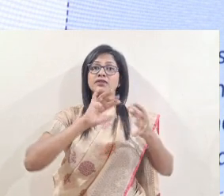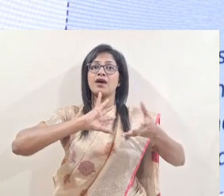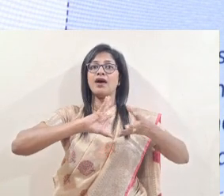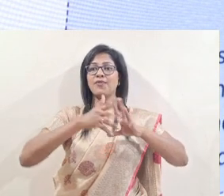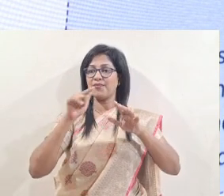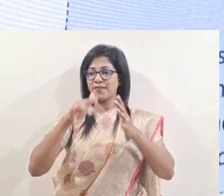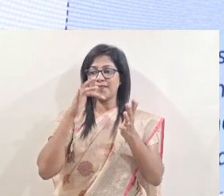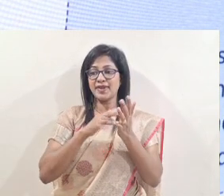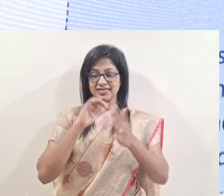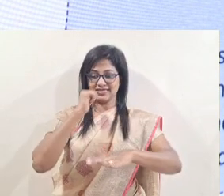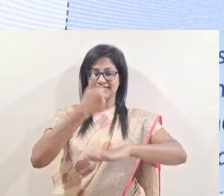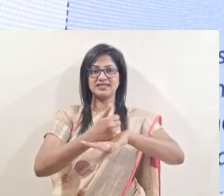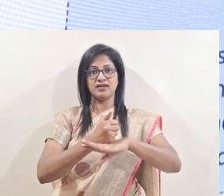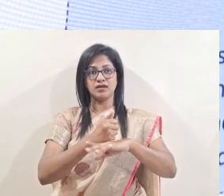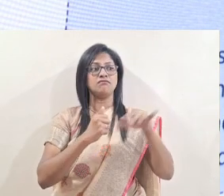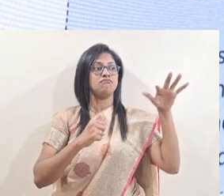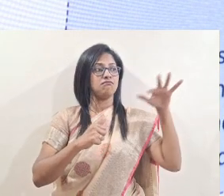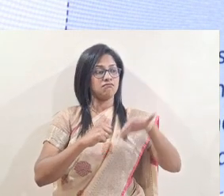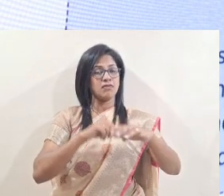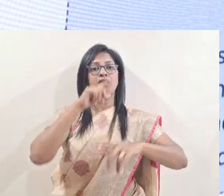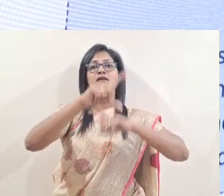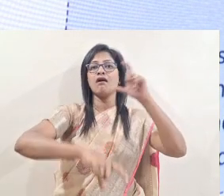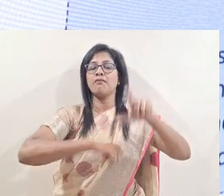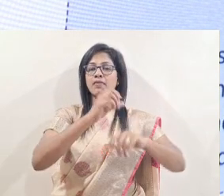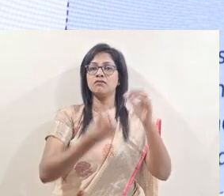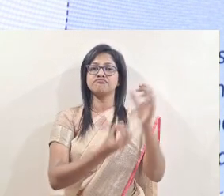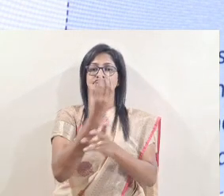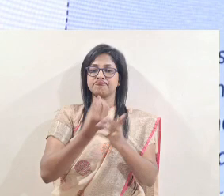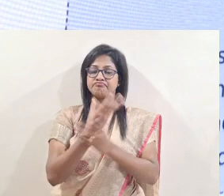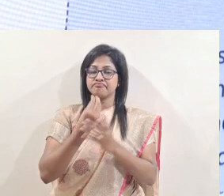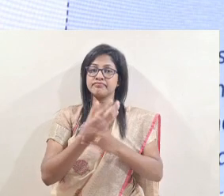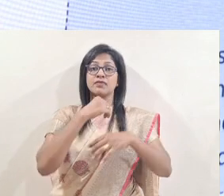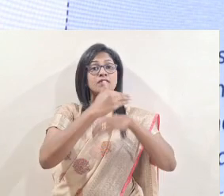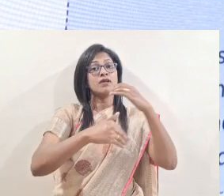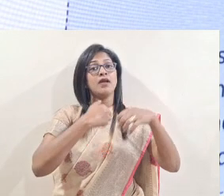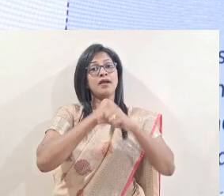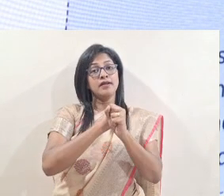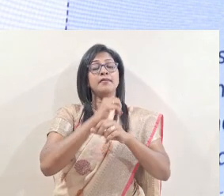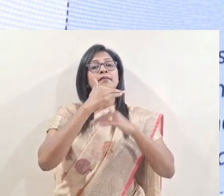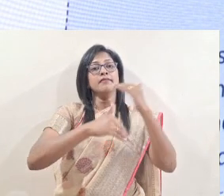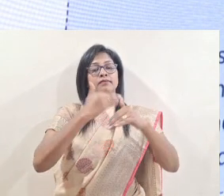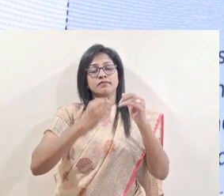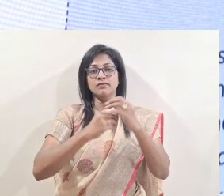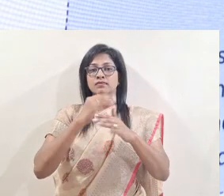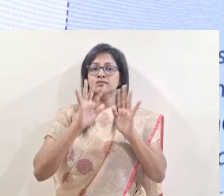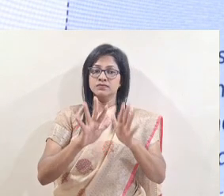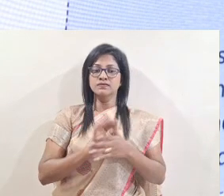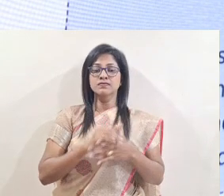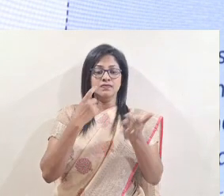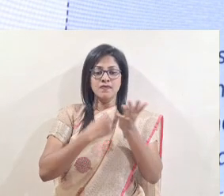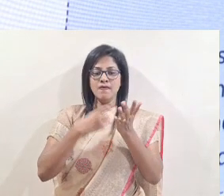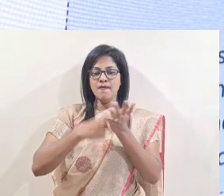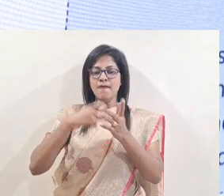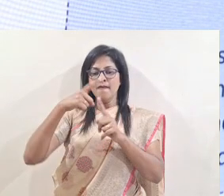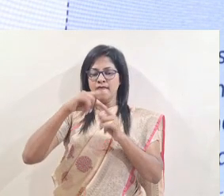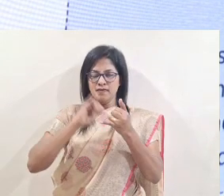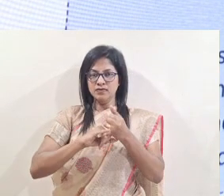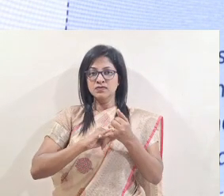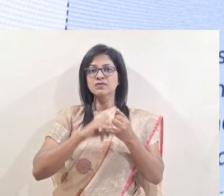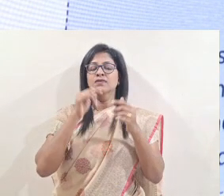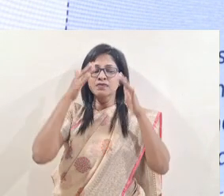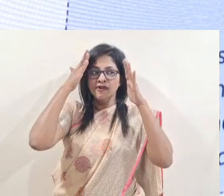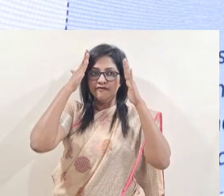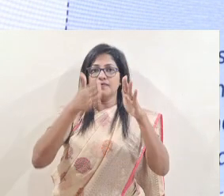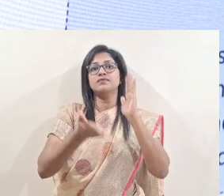well as industrial development in these regions. Now, the emphasis of RITS is also on improving the quality